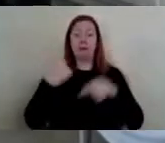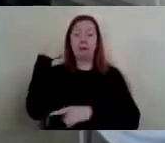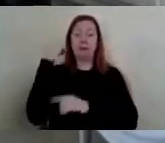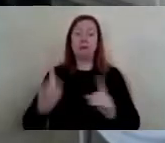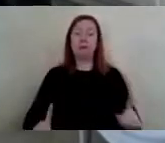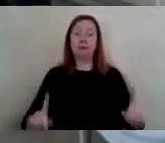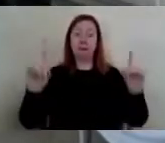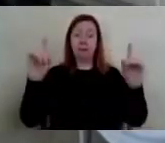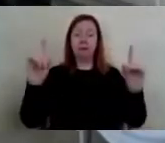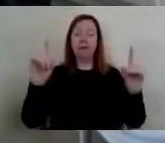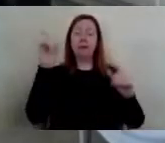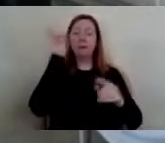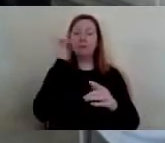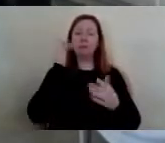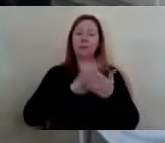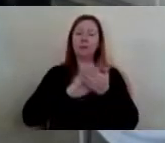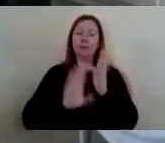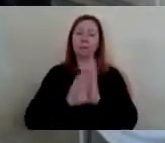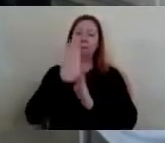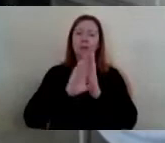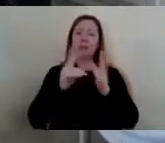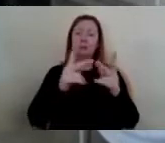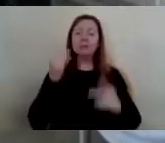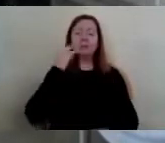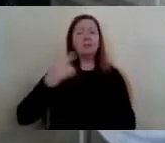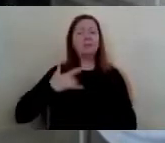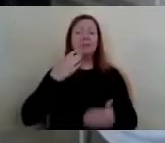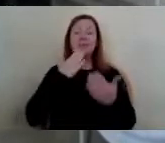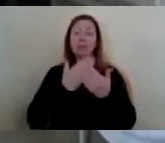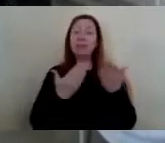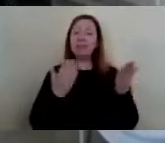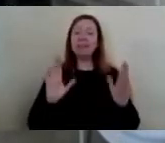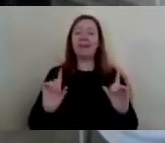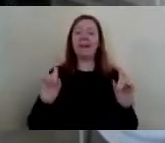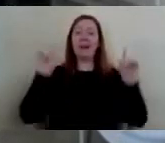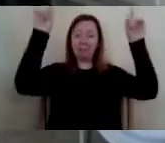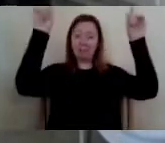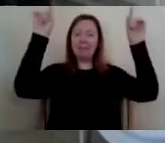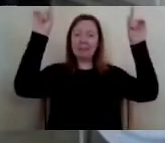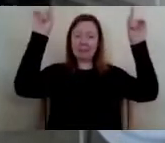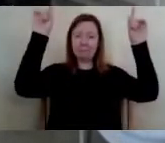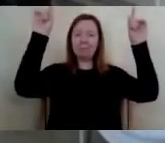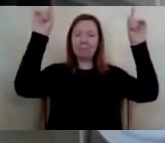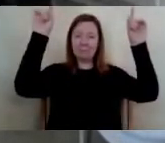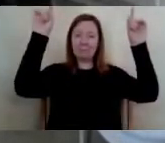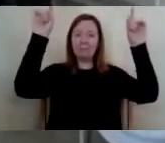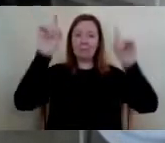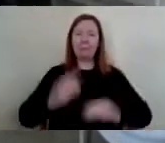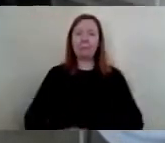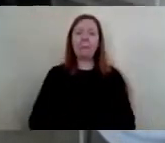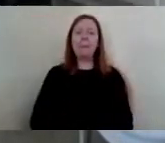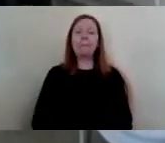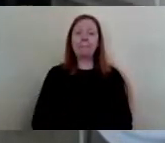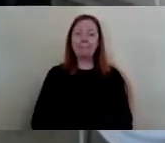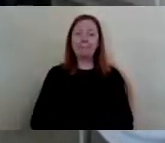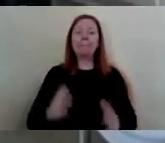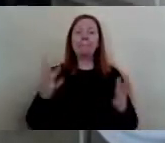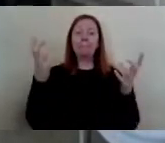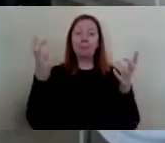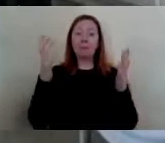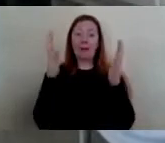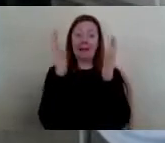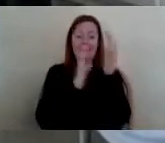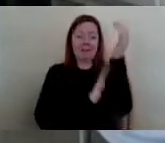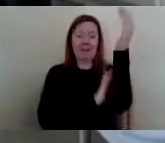Again, you should look for that nice posture position. If you feel good here, press those arms straight overhead, trying to bring those the inside of the arm